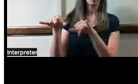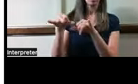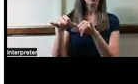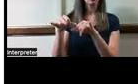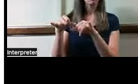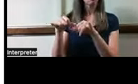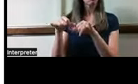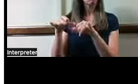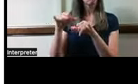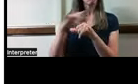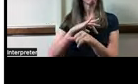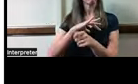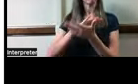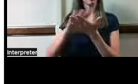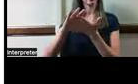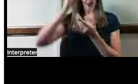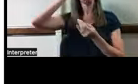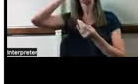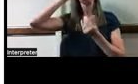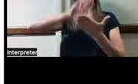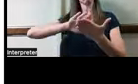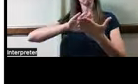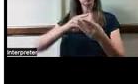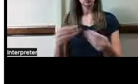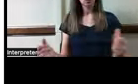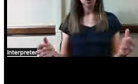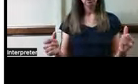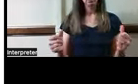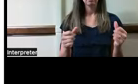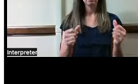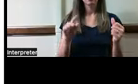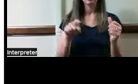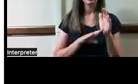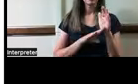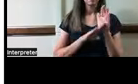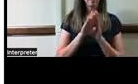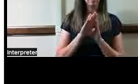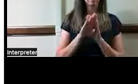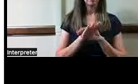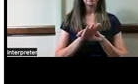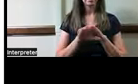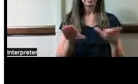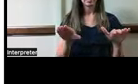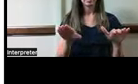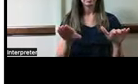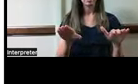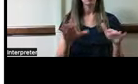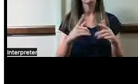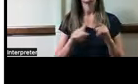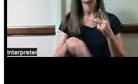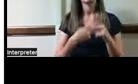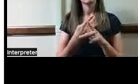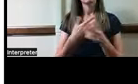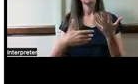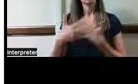solutions. And that has to do with developing different kinds of